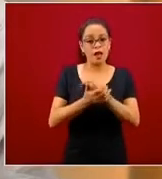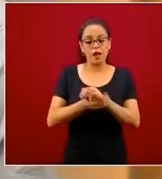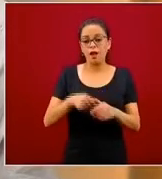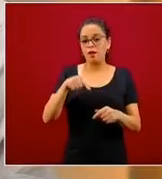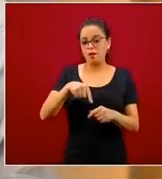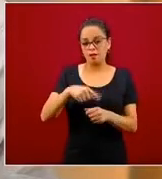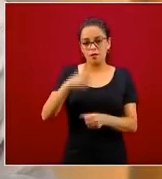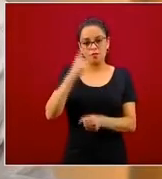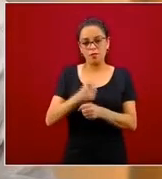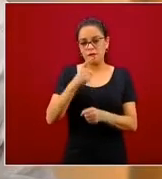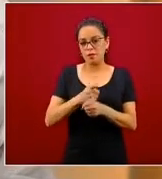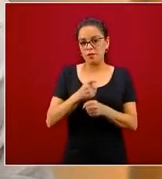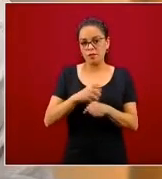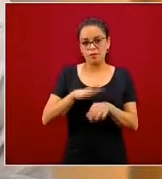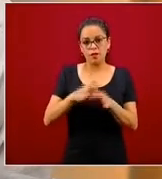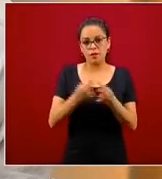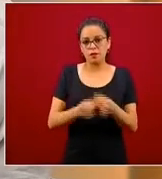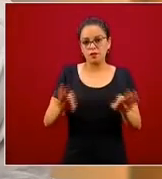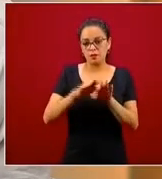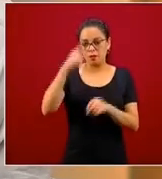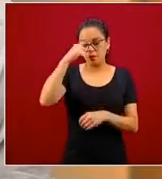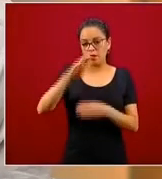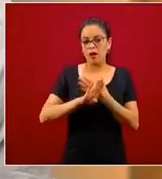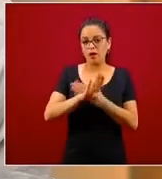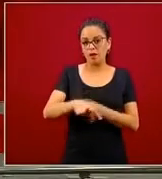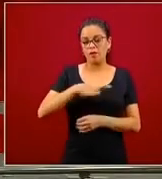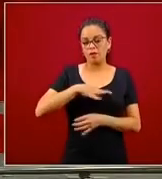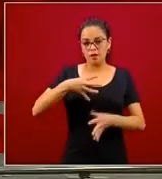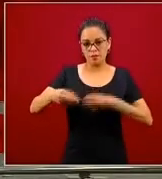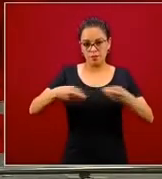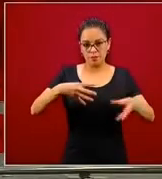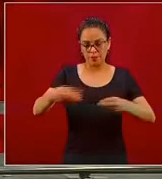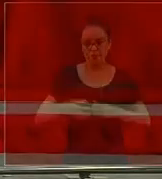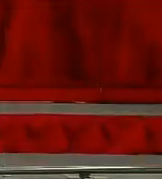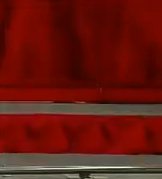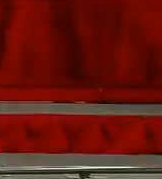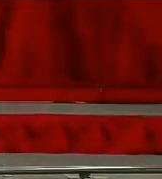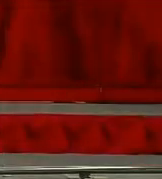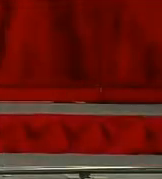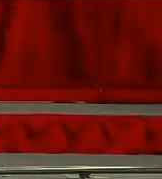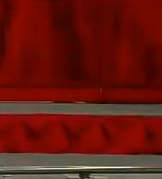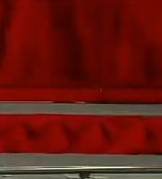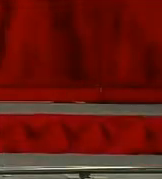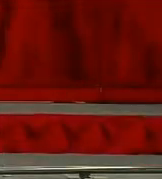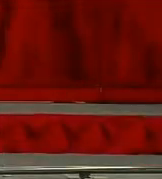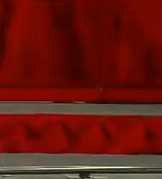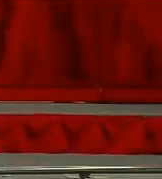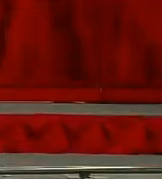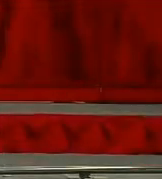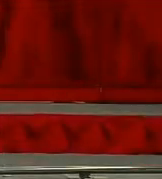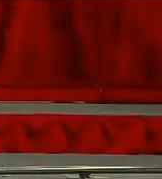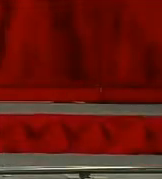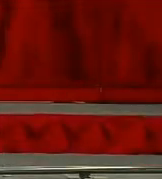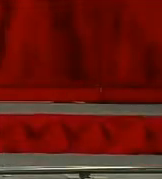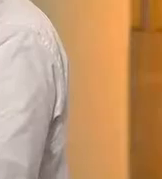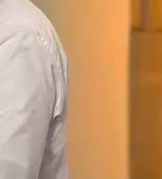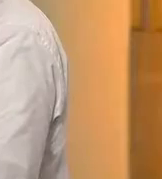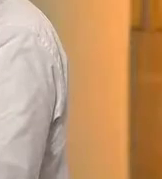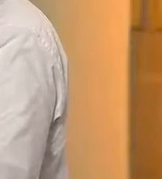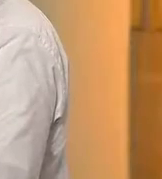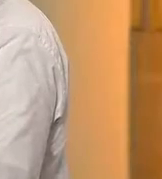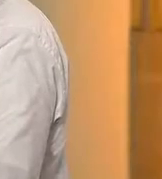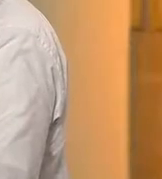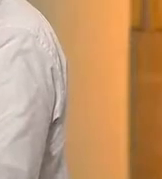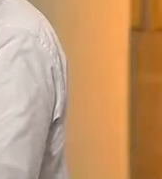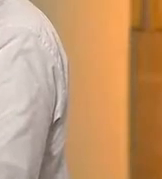ways. prevención So de washing enfermedades your hands infecciosas. is a really good way to Otra prevent importante getting es la infected protección with del estornudo. infectious diseases. Esta protección del